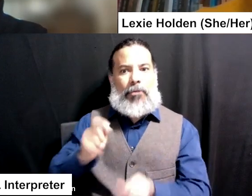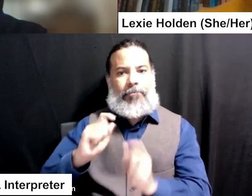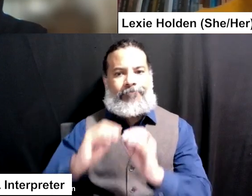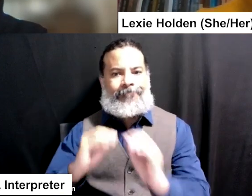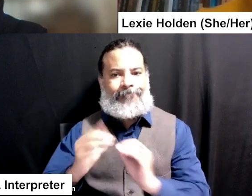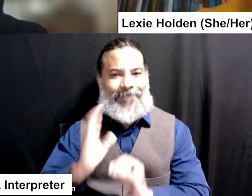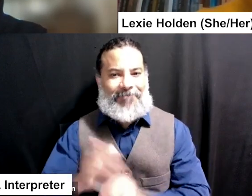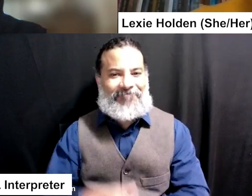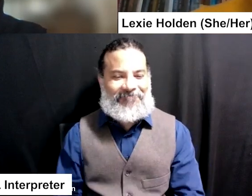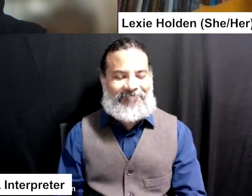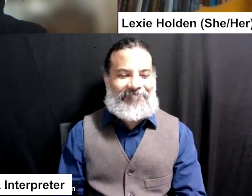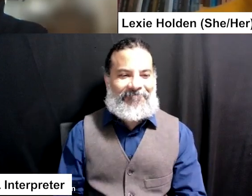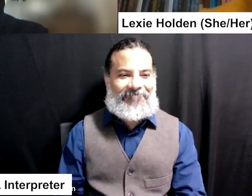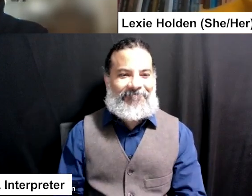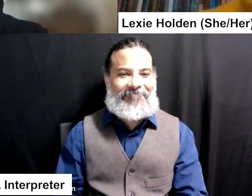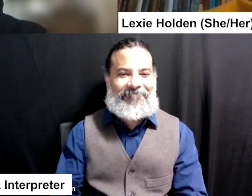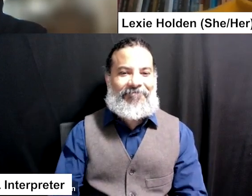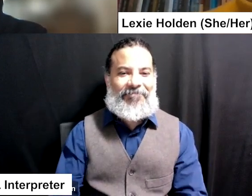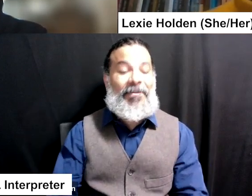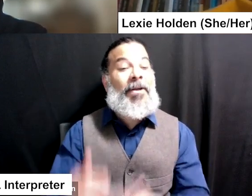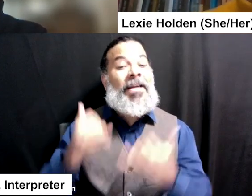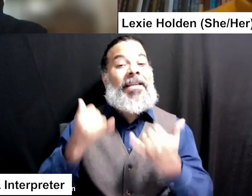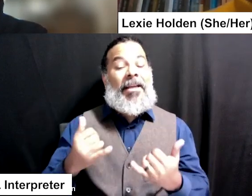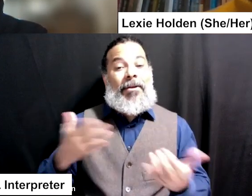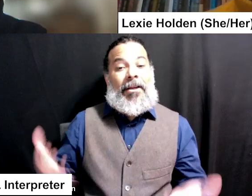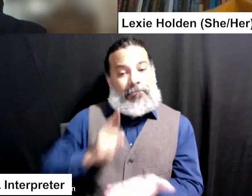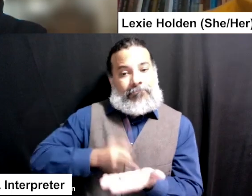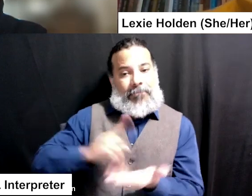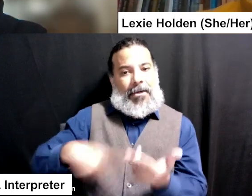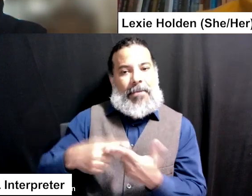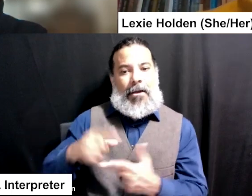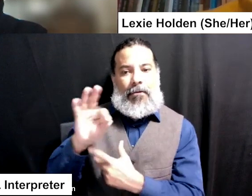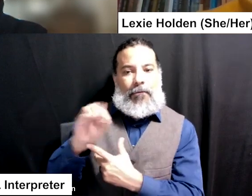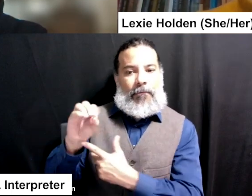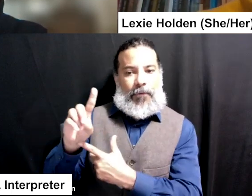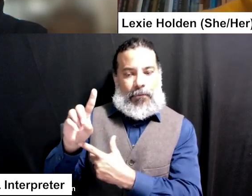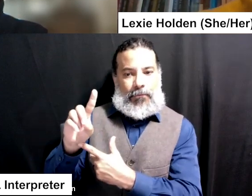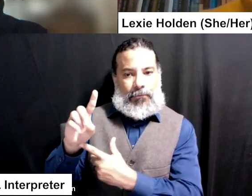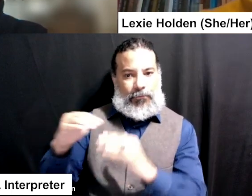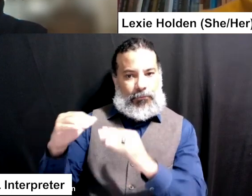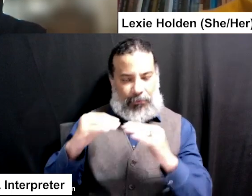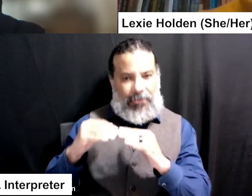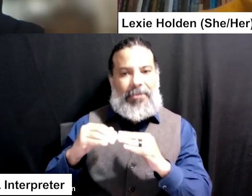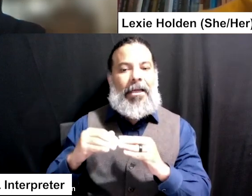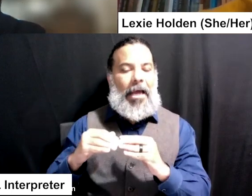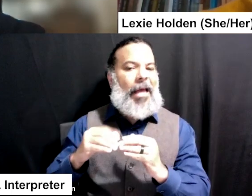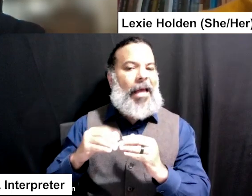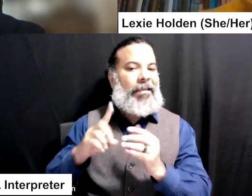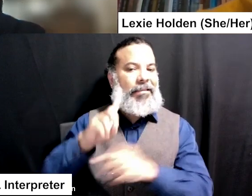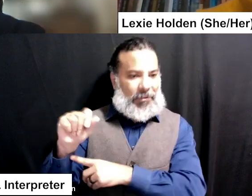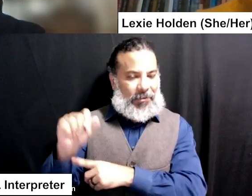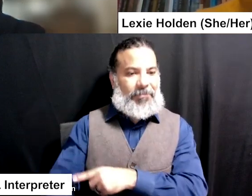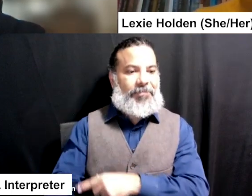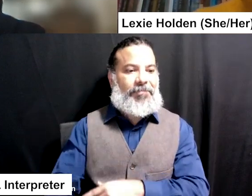issue. So today we're here to discuss food justice and disability justice with Allilsa Fernandez and Tony